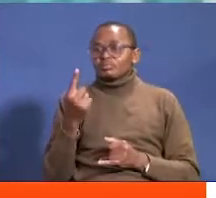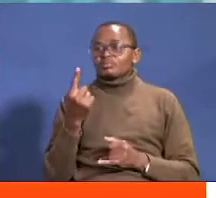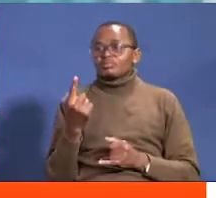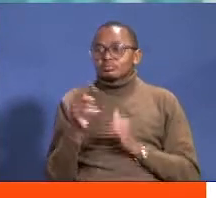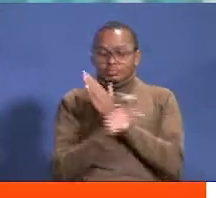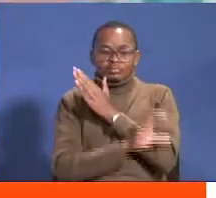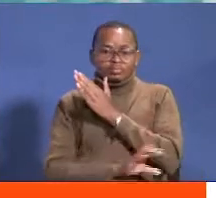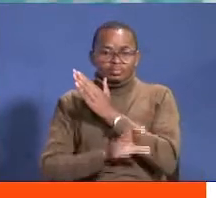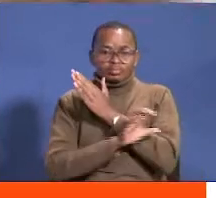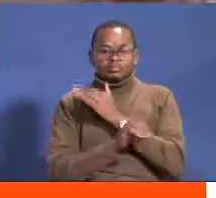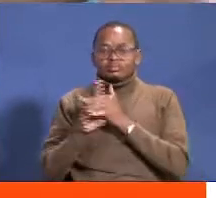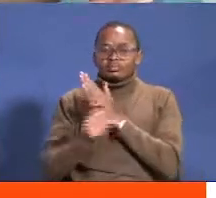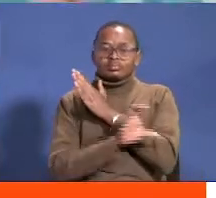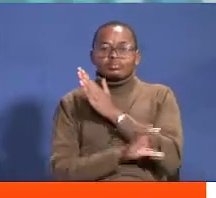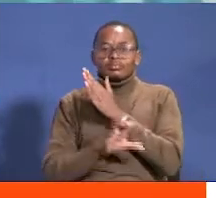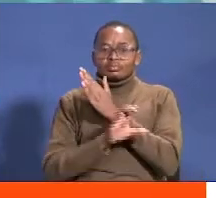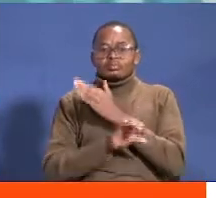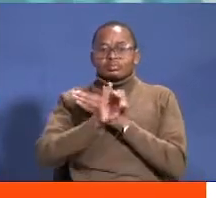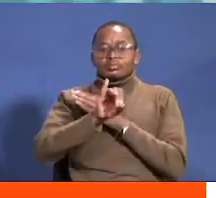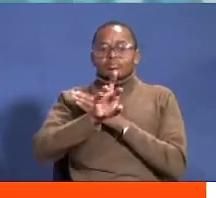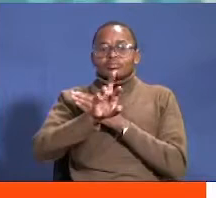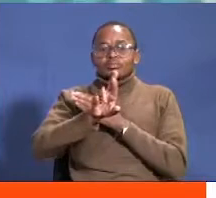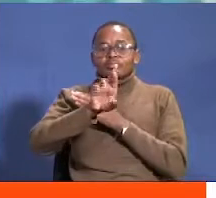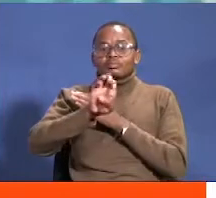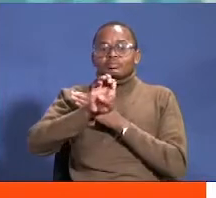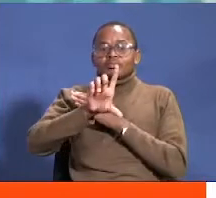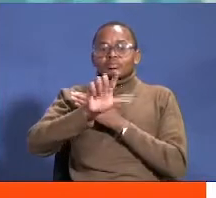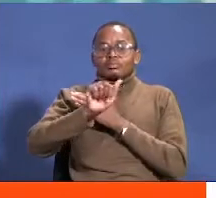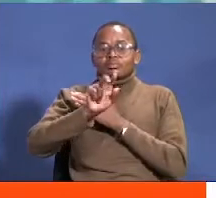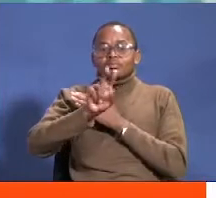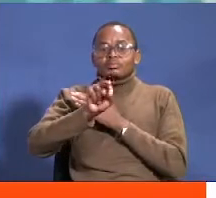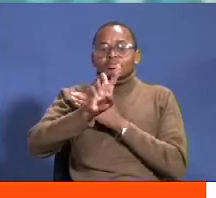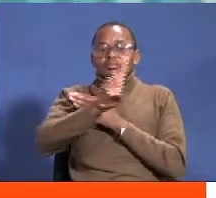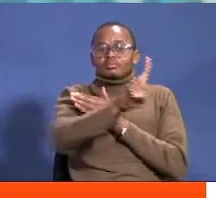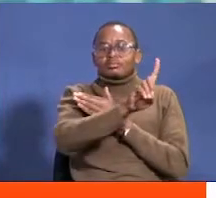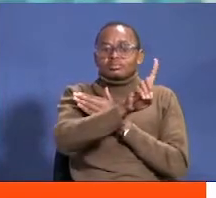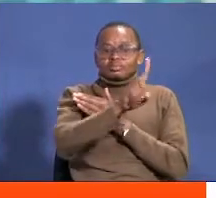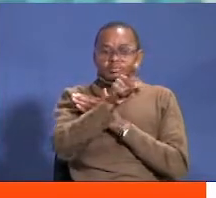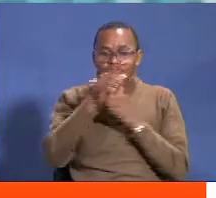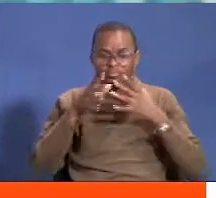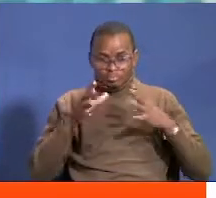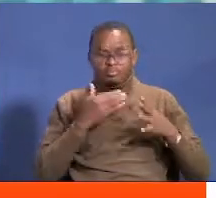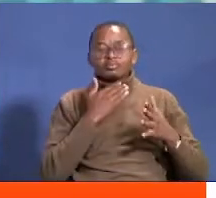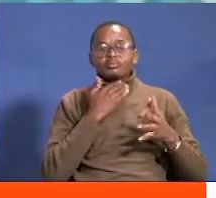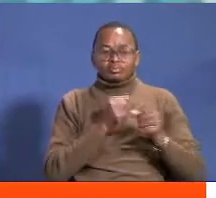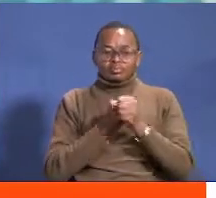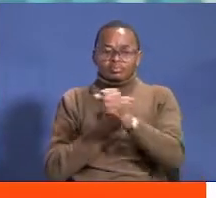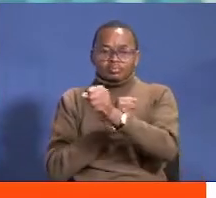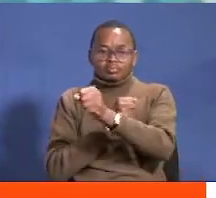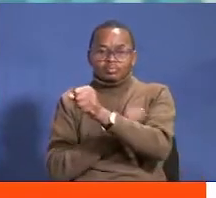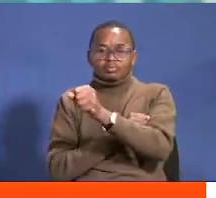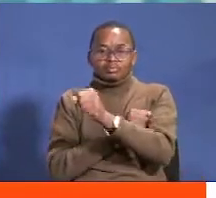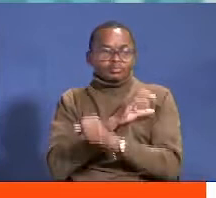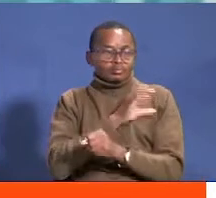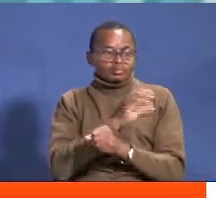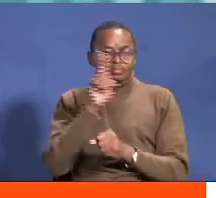frontline countries. Those countries that really the islands, name them. The Mauritius, name them. Sure. These people need the support. They can't do them on their